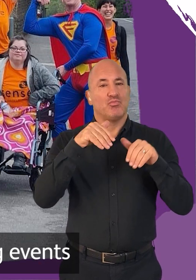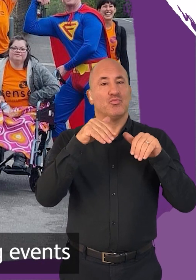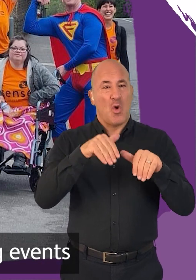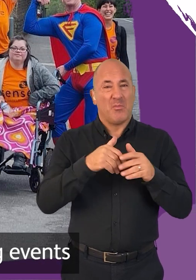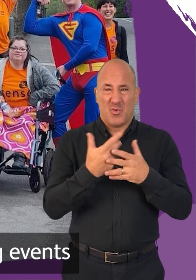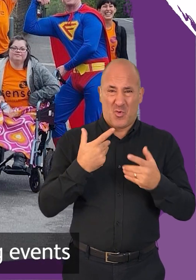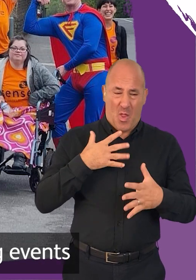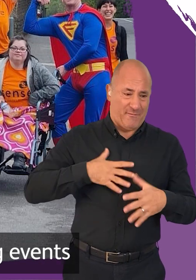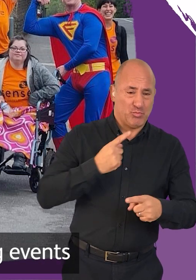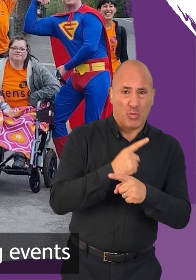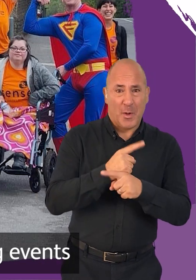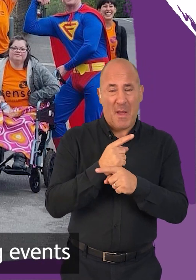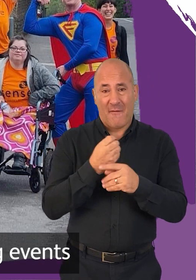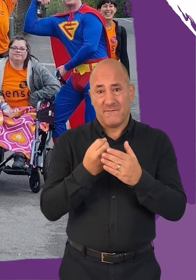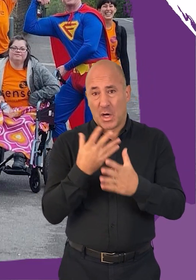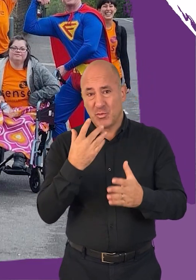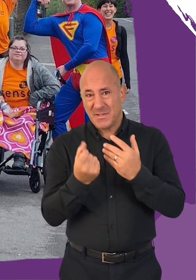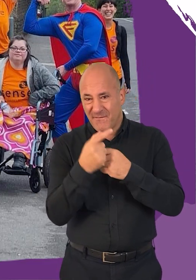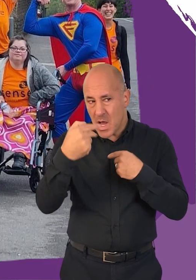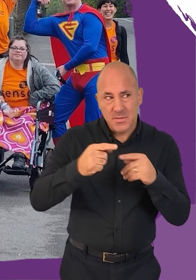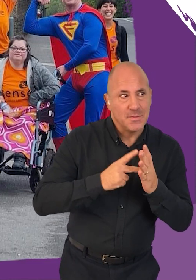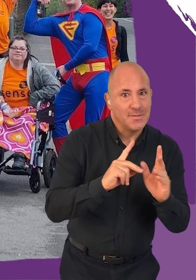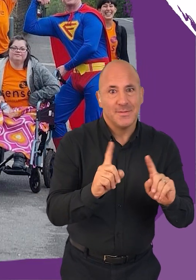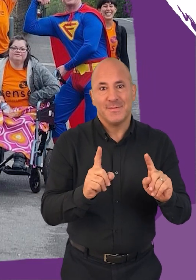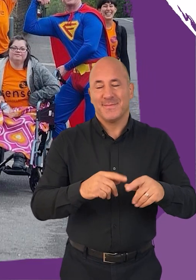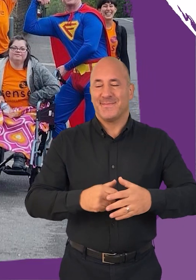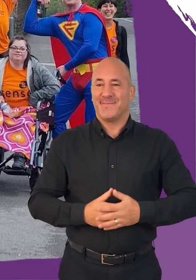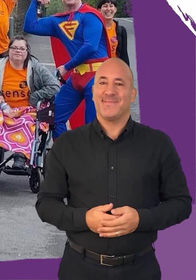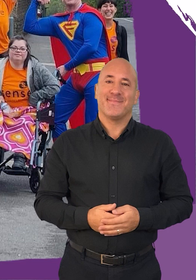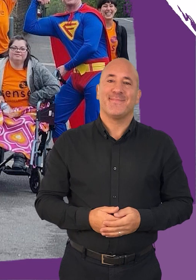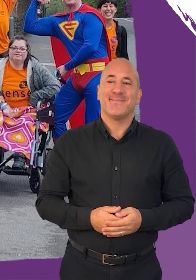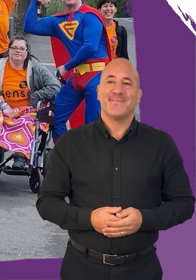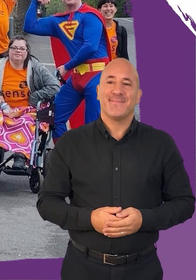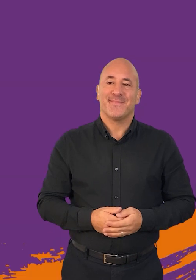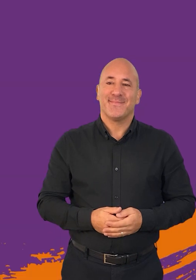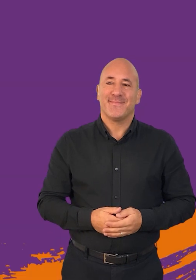eagerly discusses the fundraising events she is planning next.